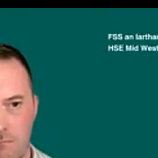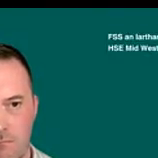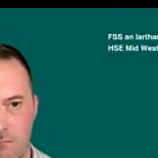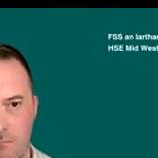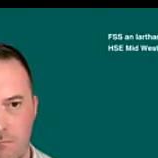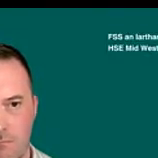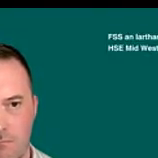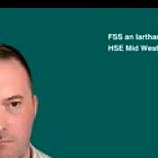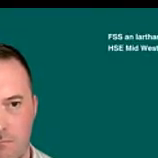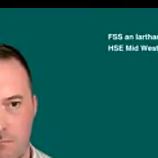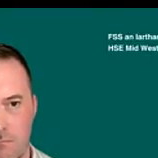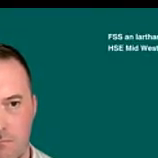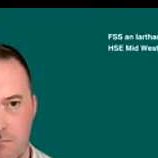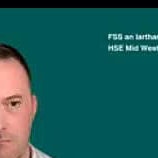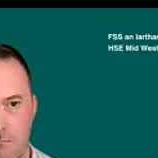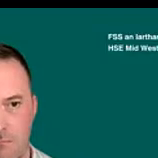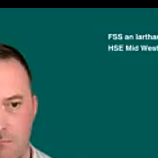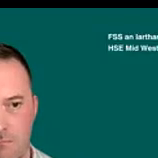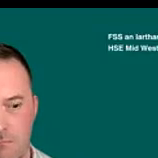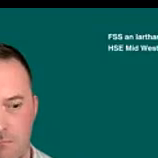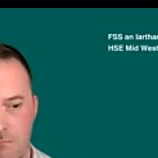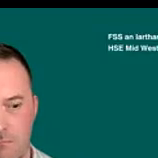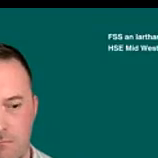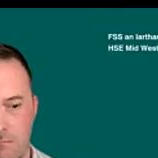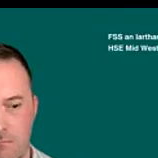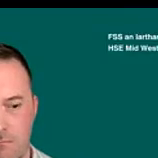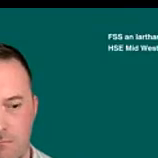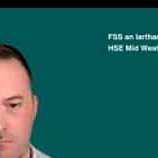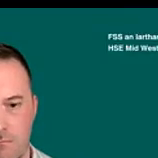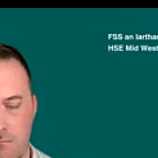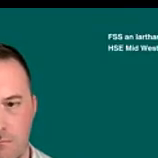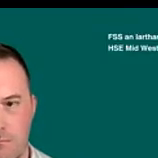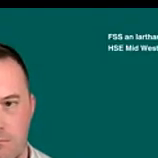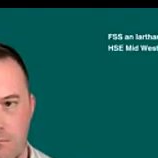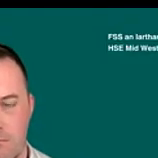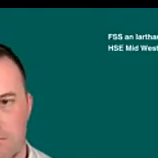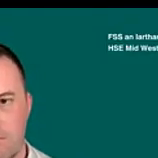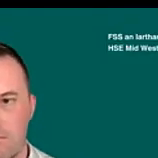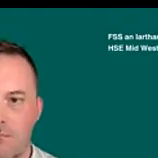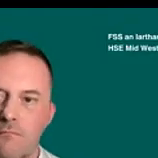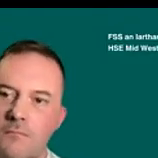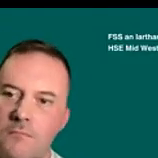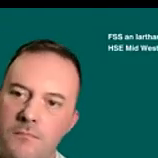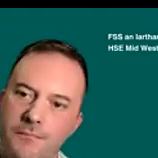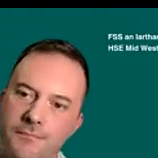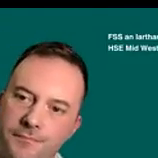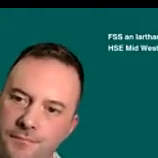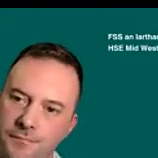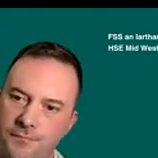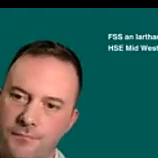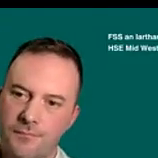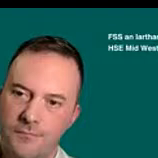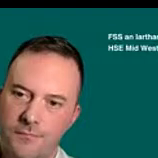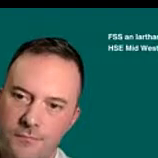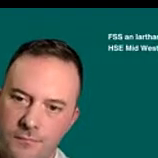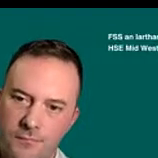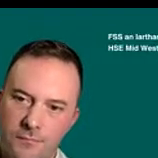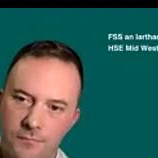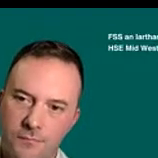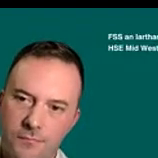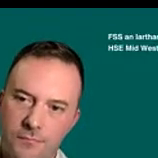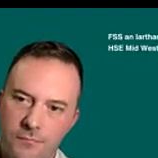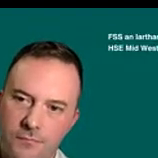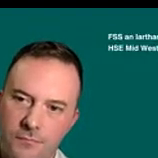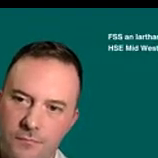individuals to contact our GP first as the first point, and then allow that then to refer us into other